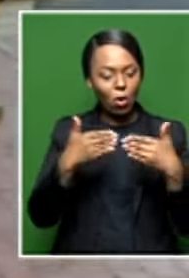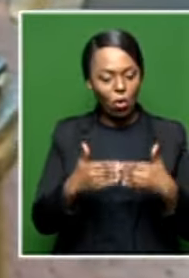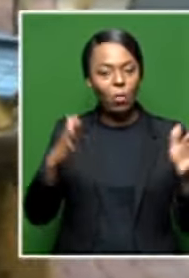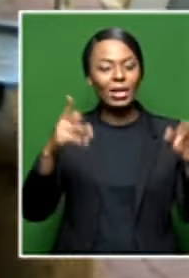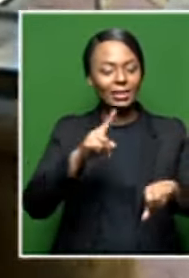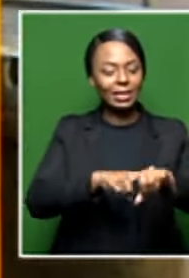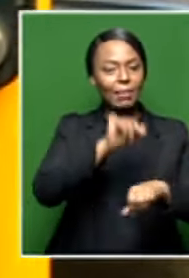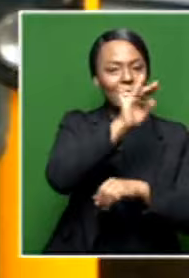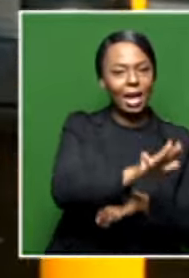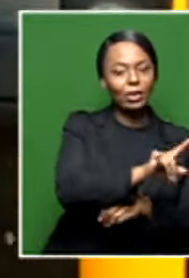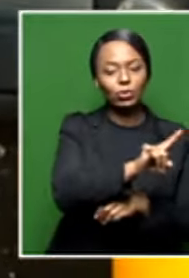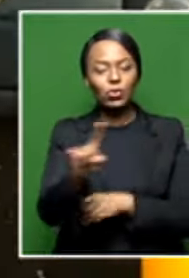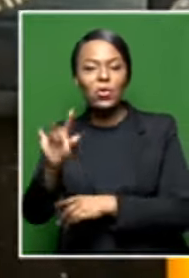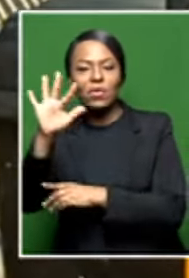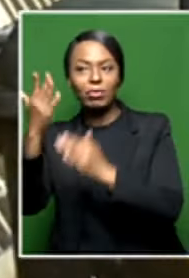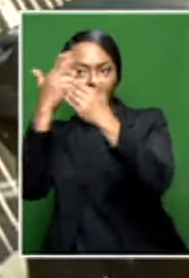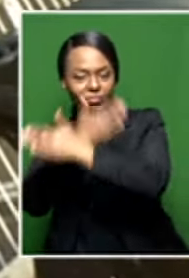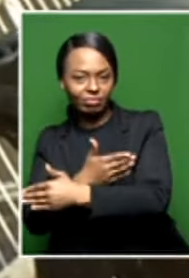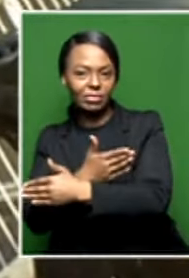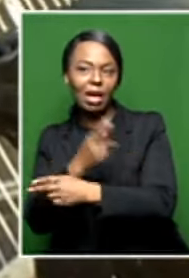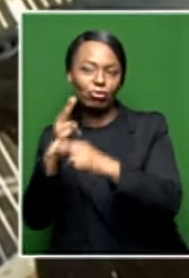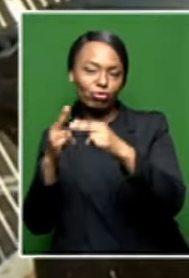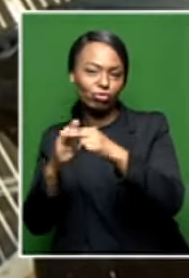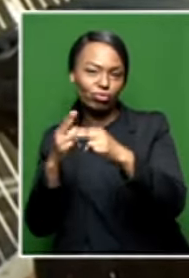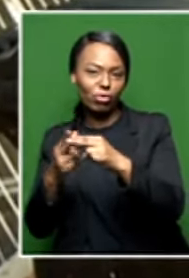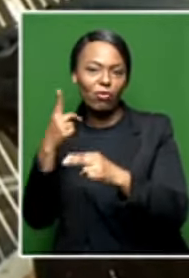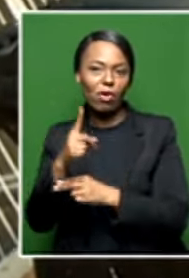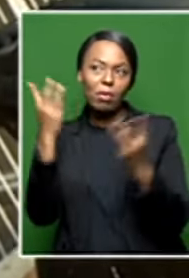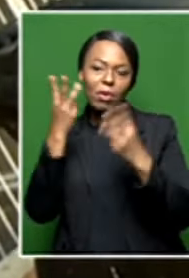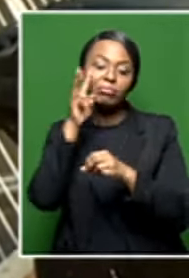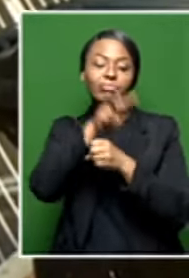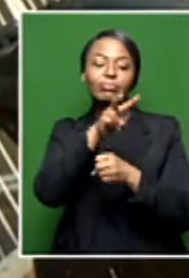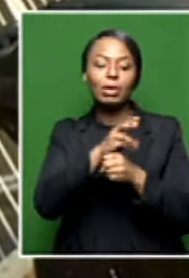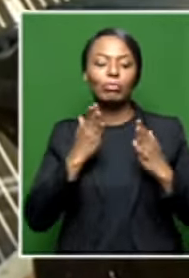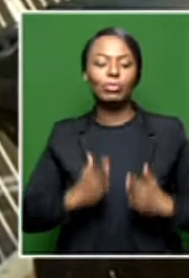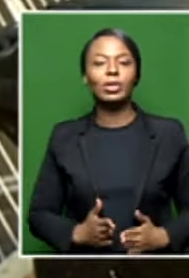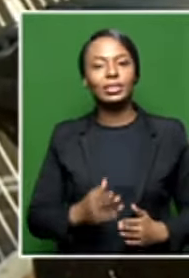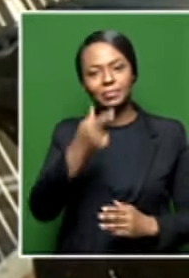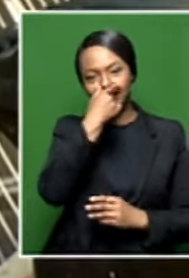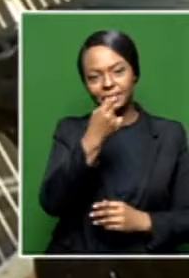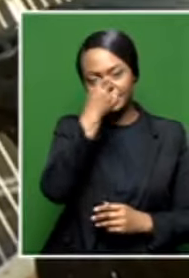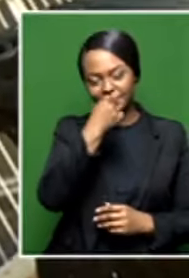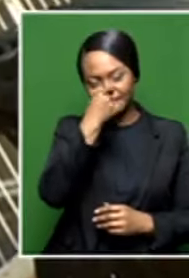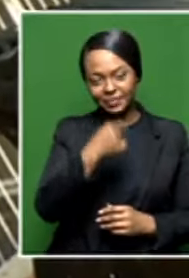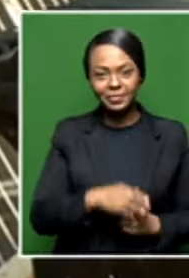9 a.m. until 5 p.m. for public viewing on the second day of the Arch lying in state.